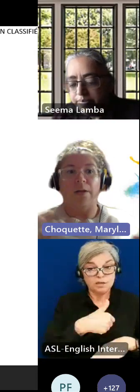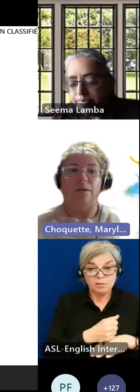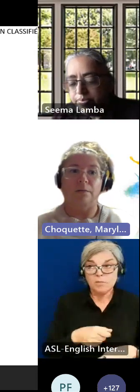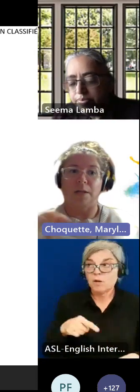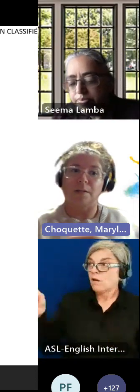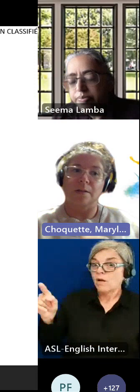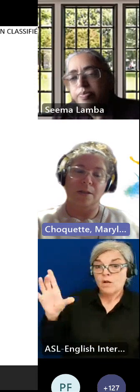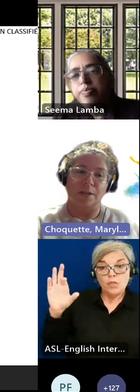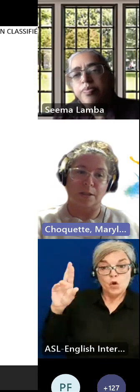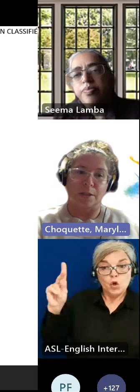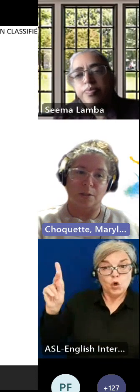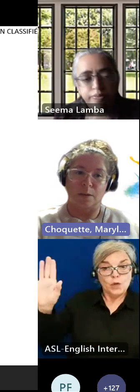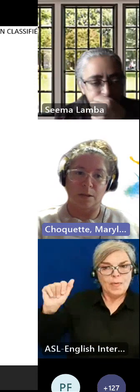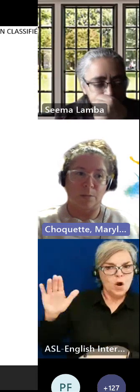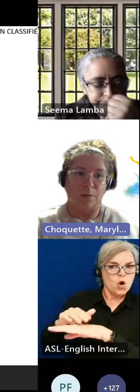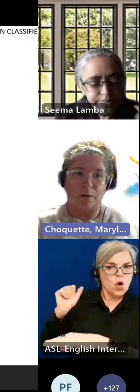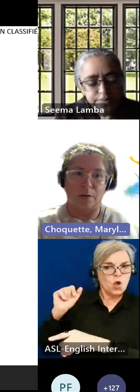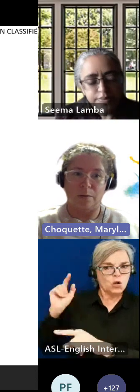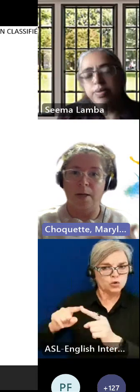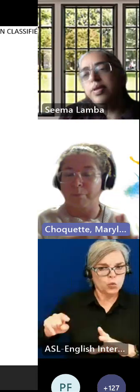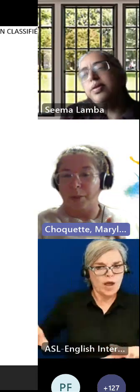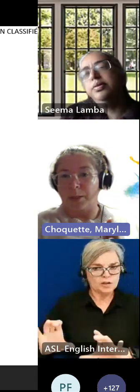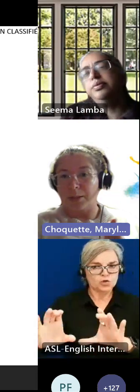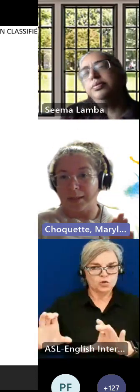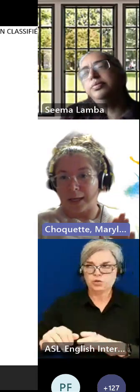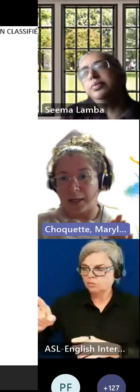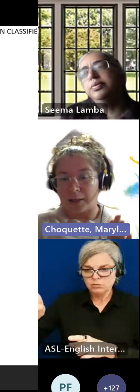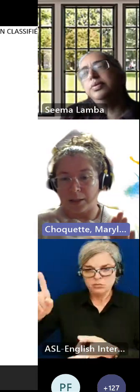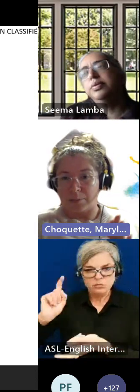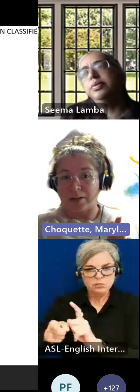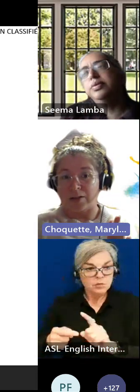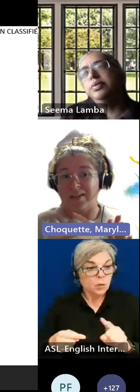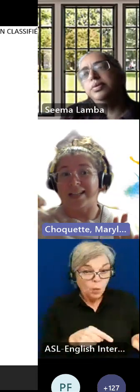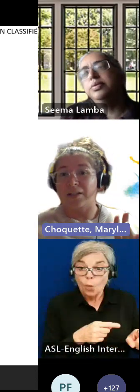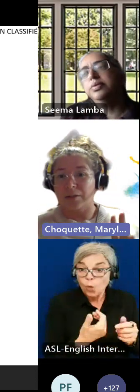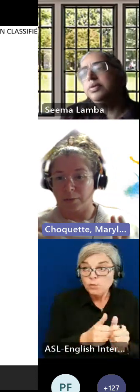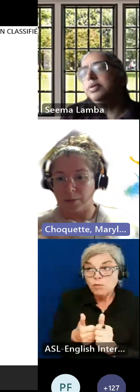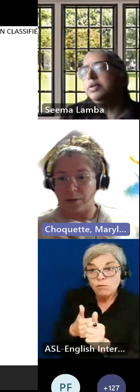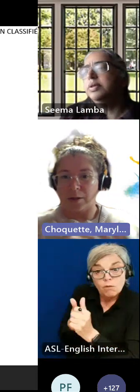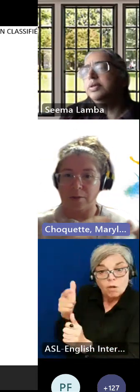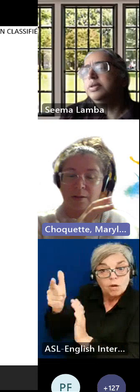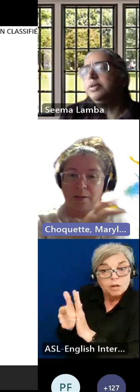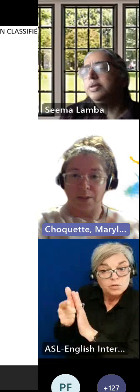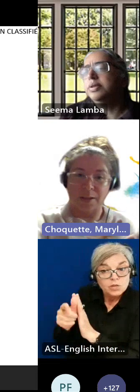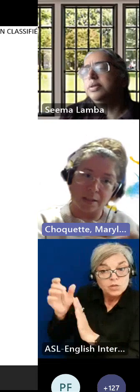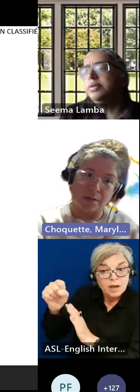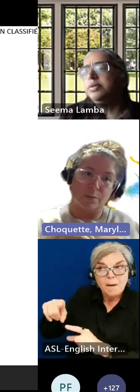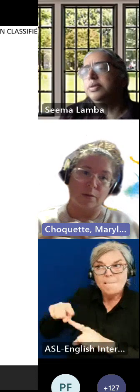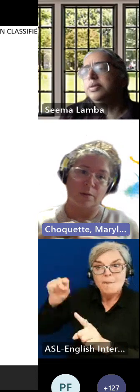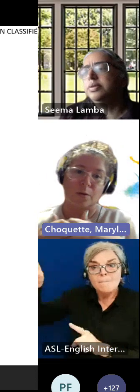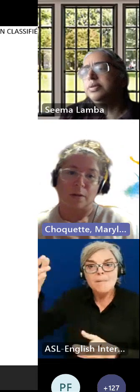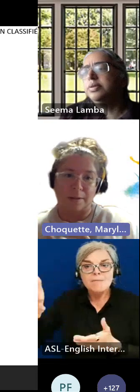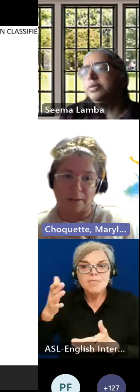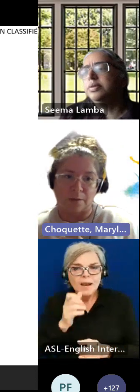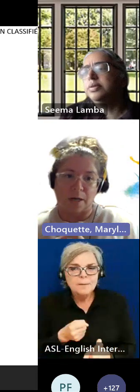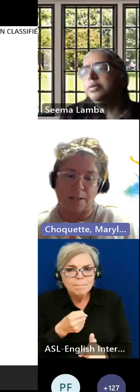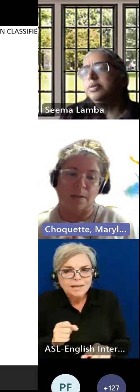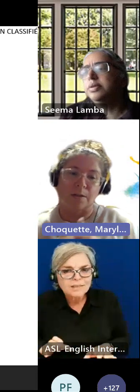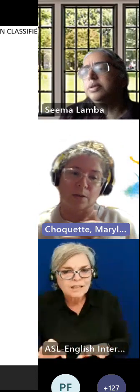play. Okay, yes, the legislation was still being followed, but maybe that had an impact on the activities, maybe not on the quantitative, but on